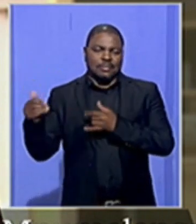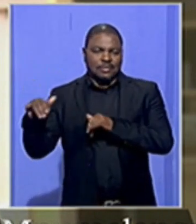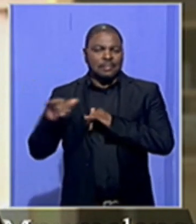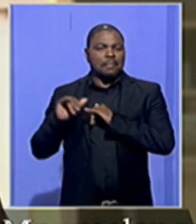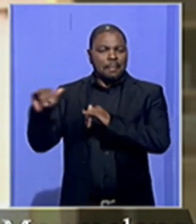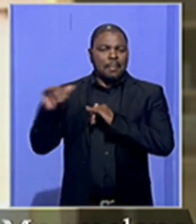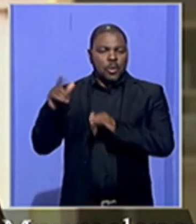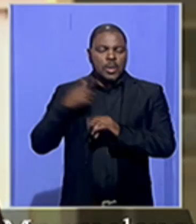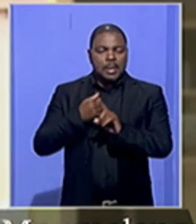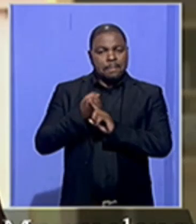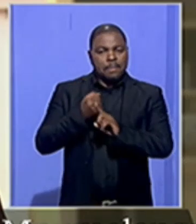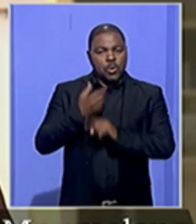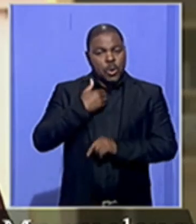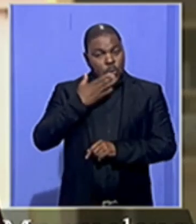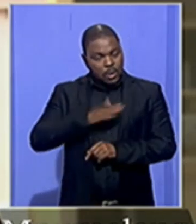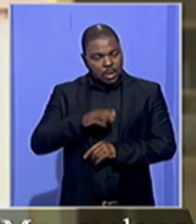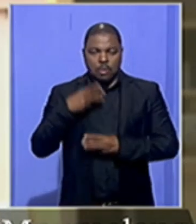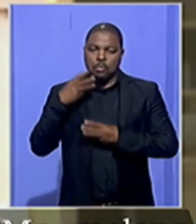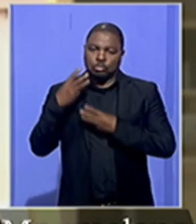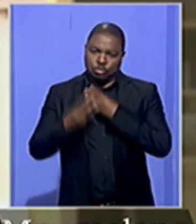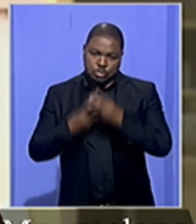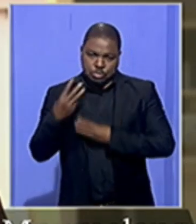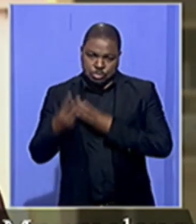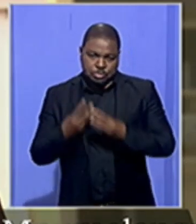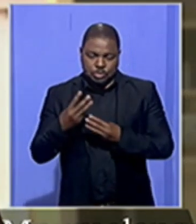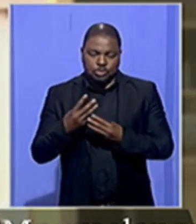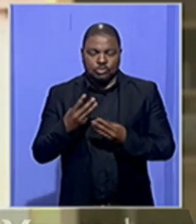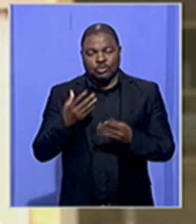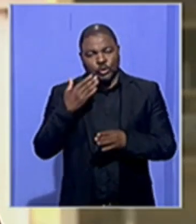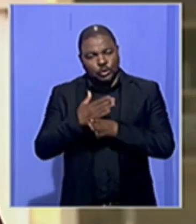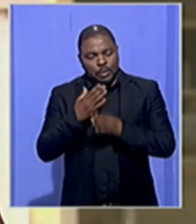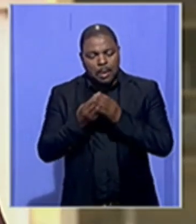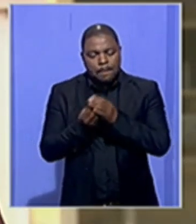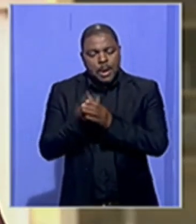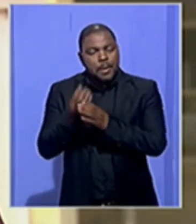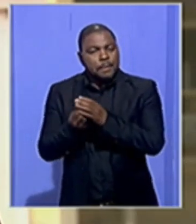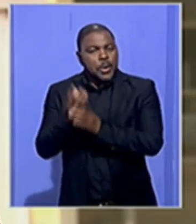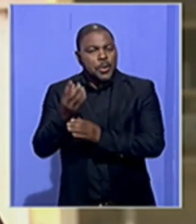for employment. That's correct. Job creation also.